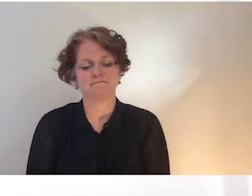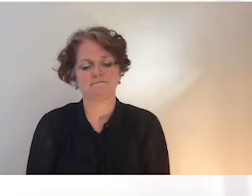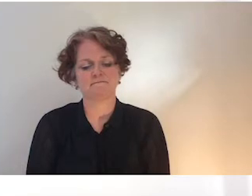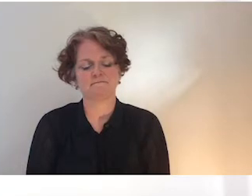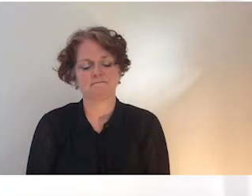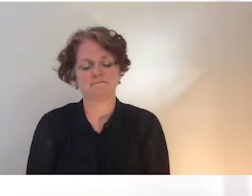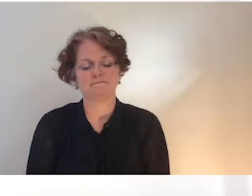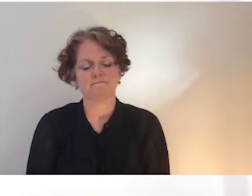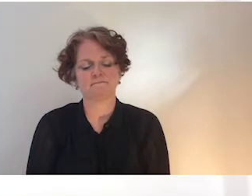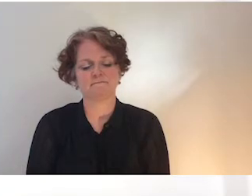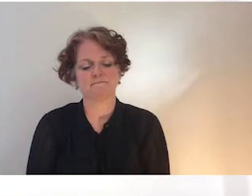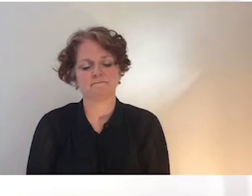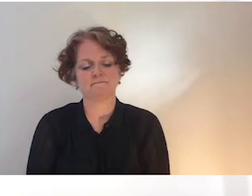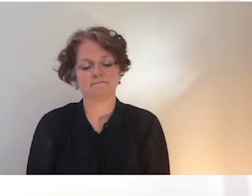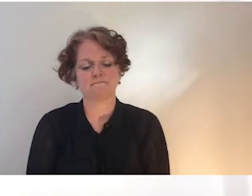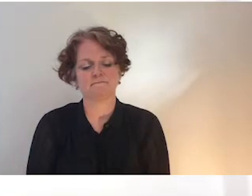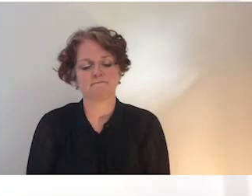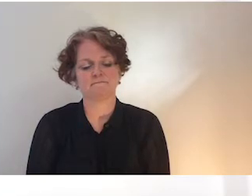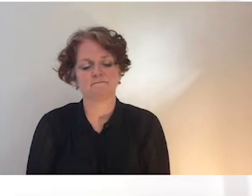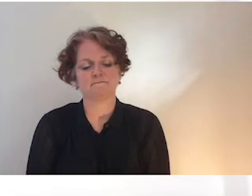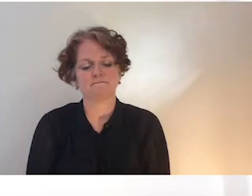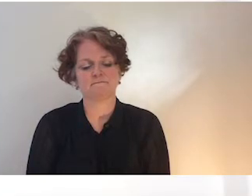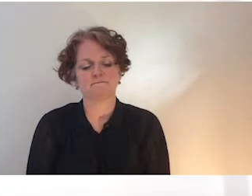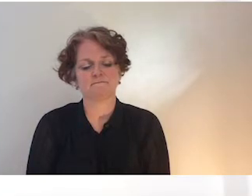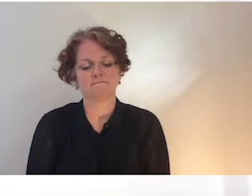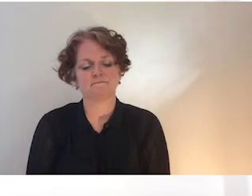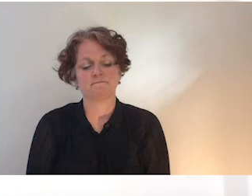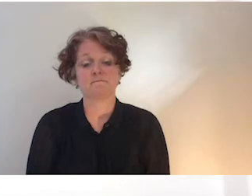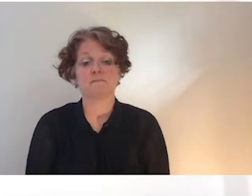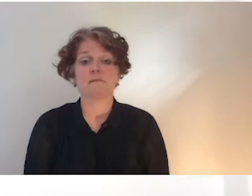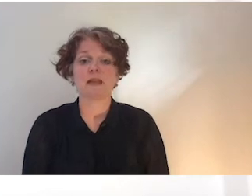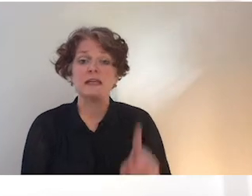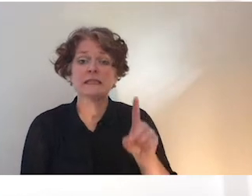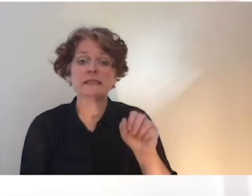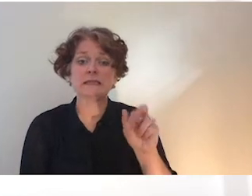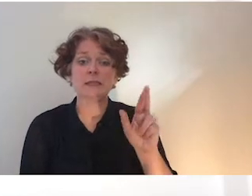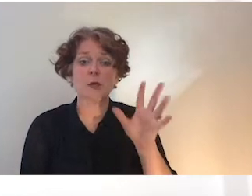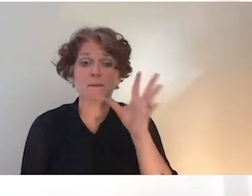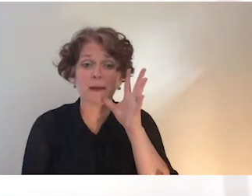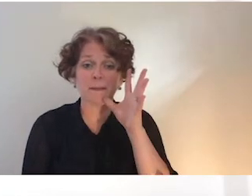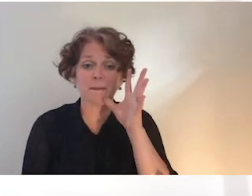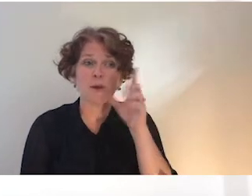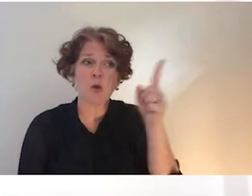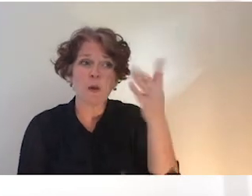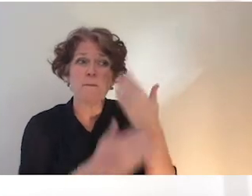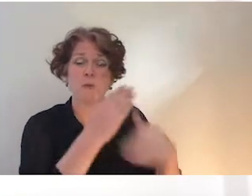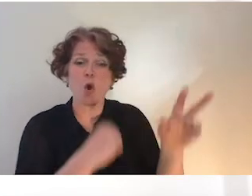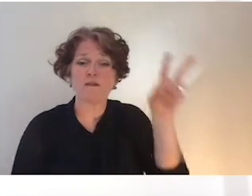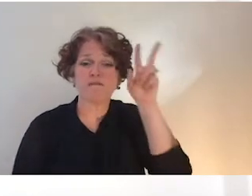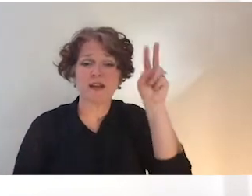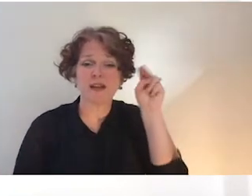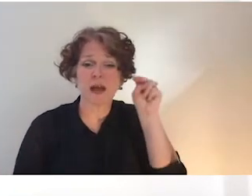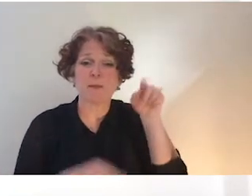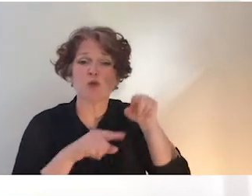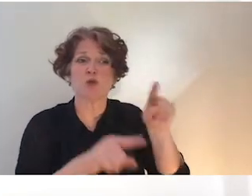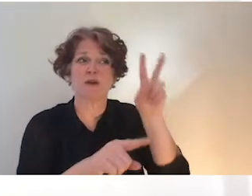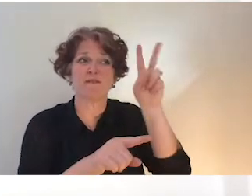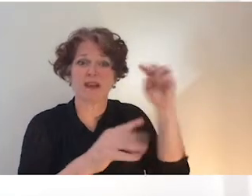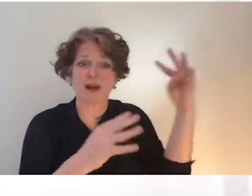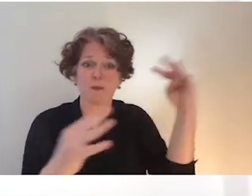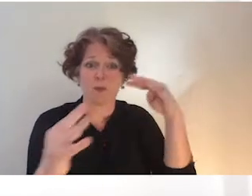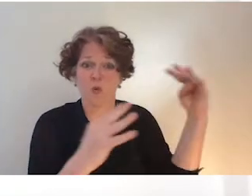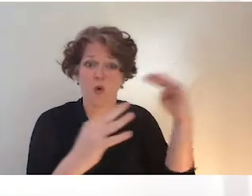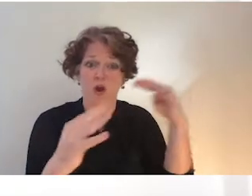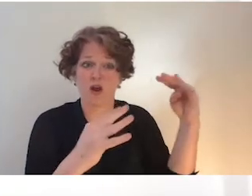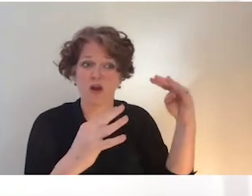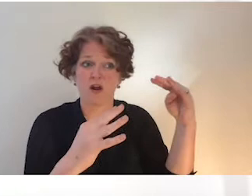lo llevaré siempre en mi corazón. Los amo. Dear Mom, you were born in Vietnam during